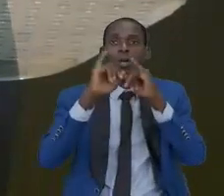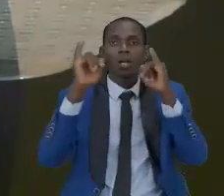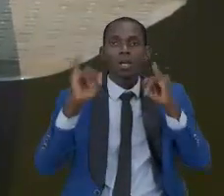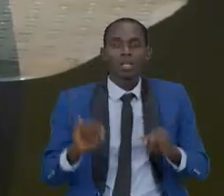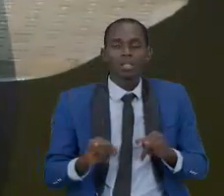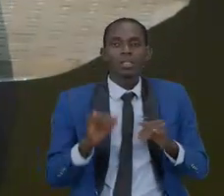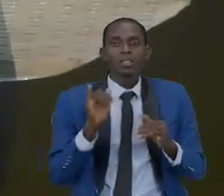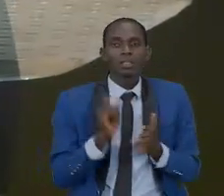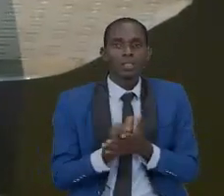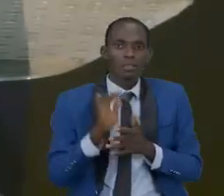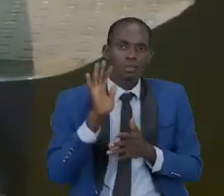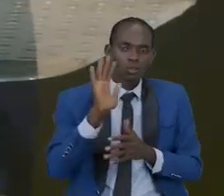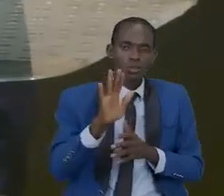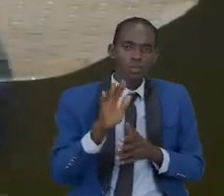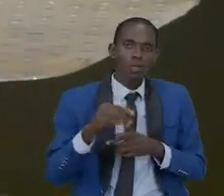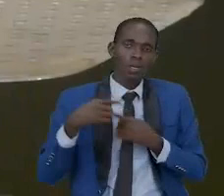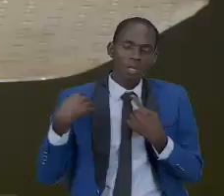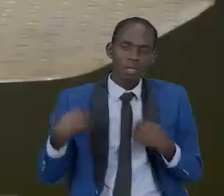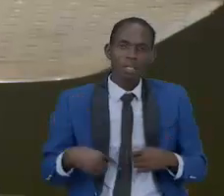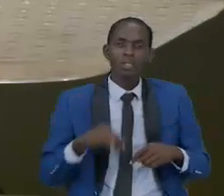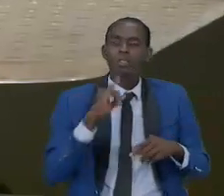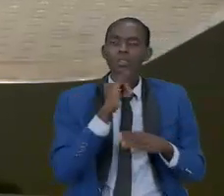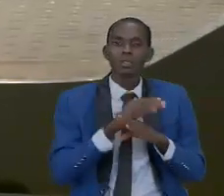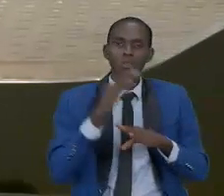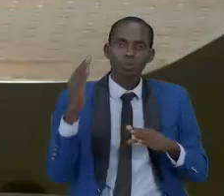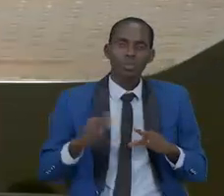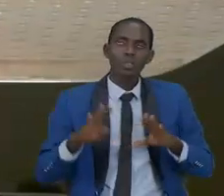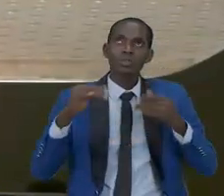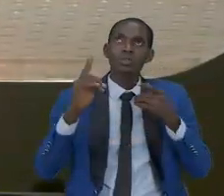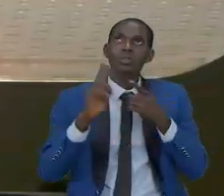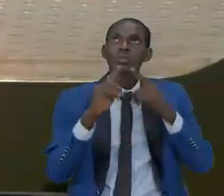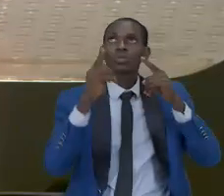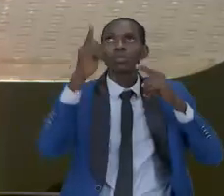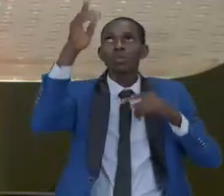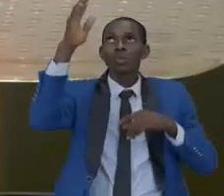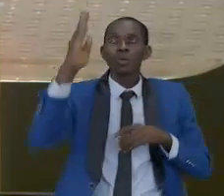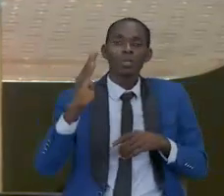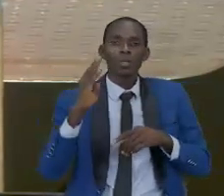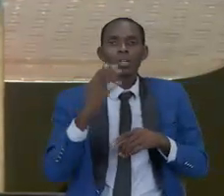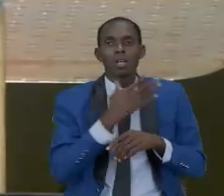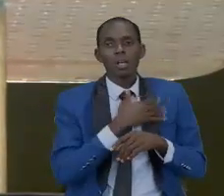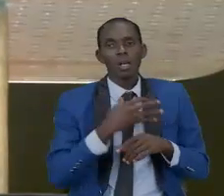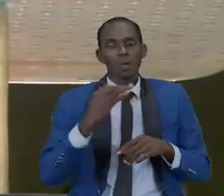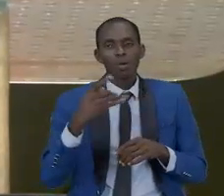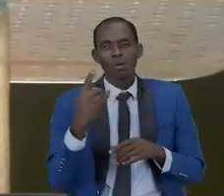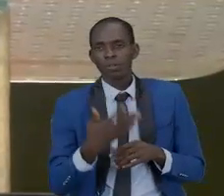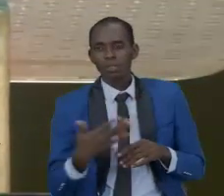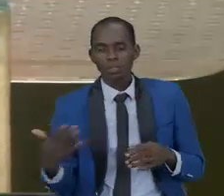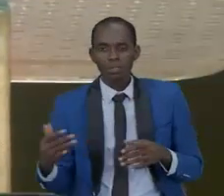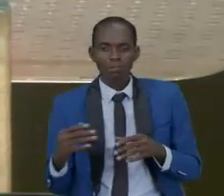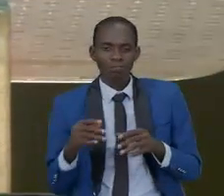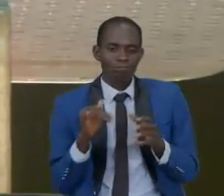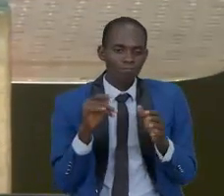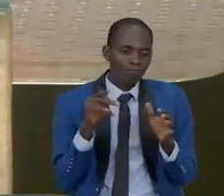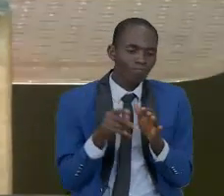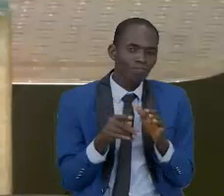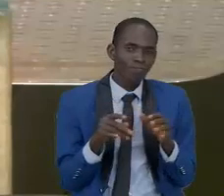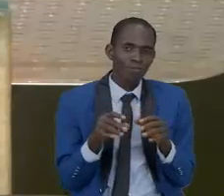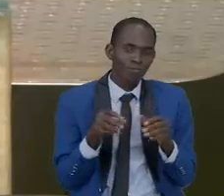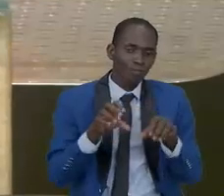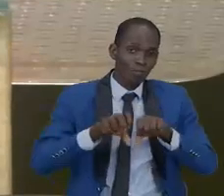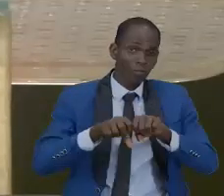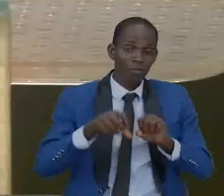wholeheartedly given to God and from blood and from things strangled and from fornication